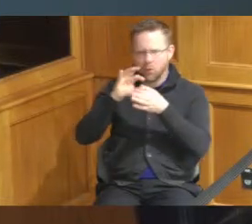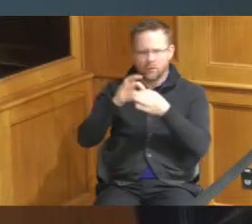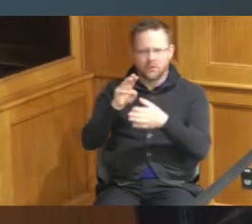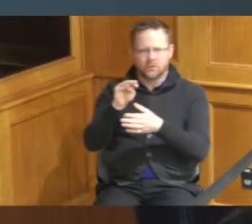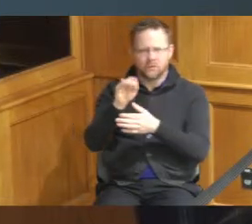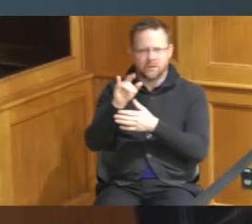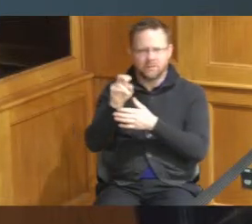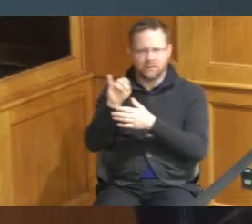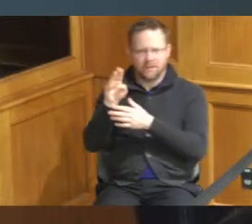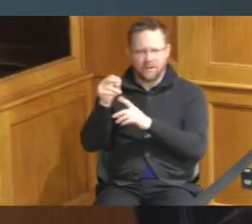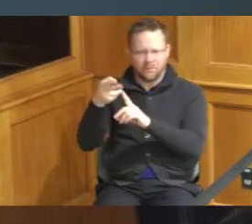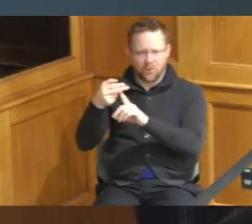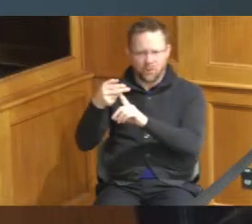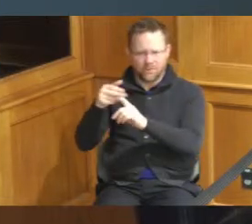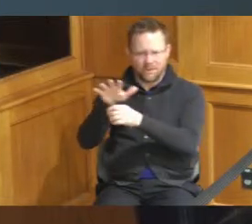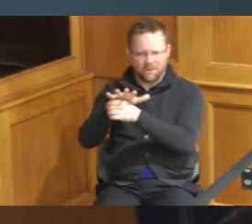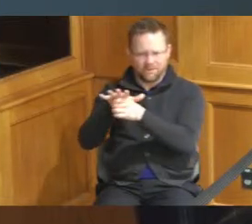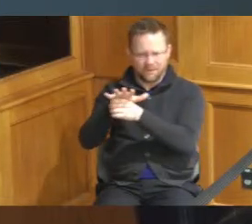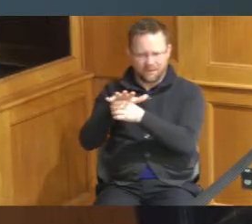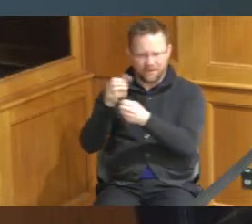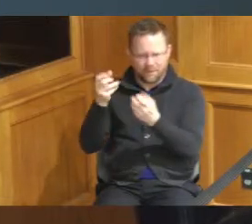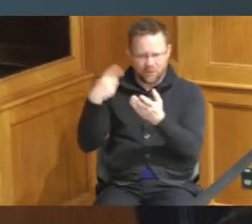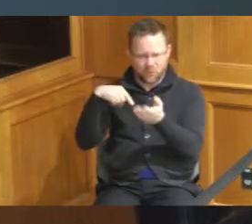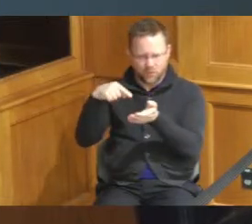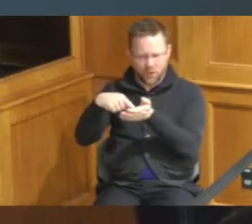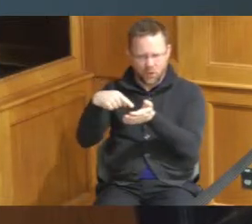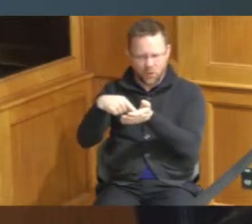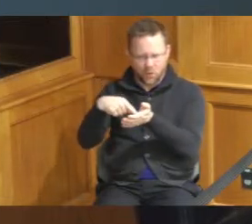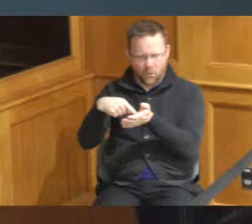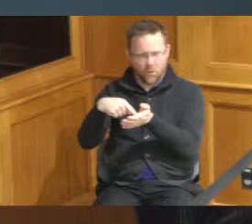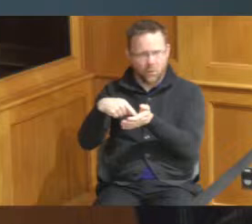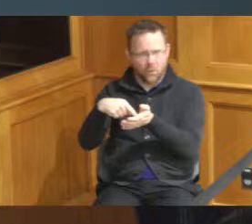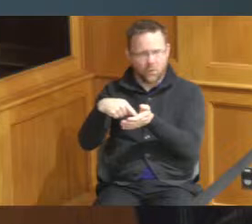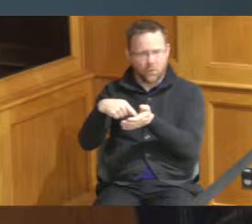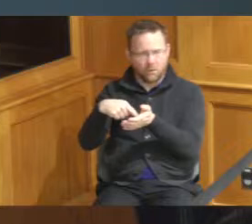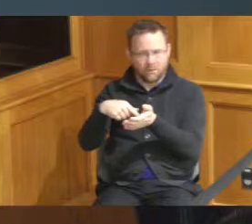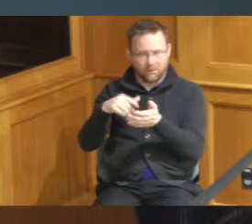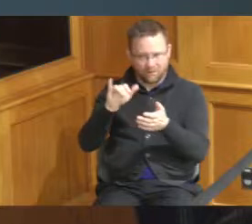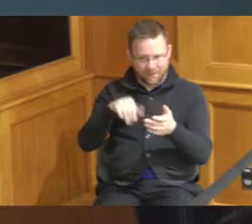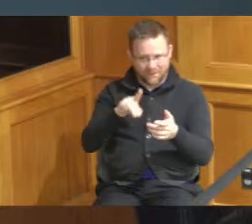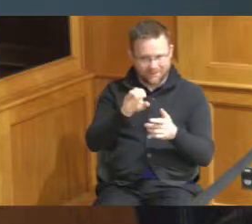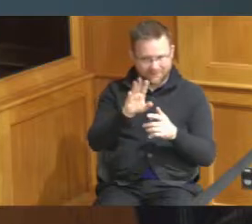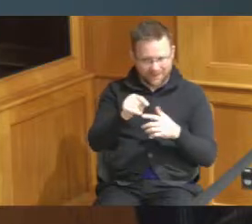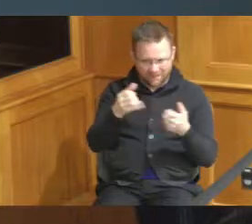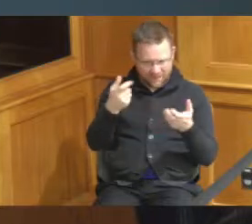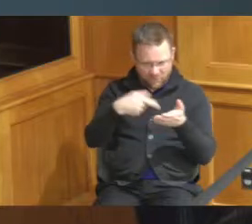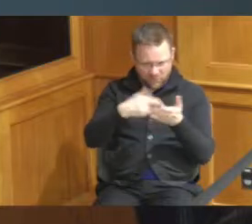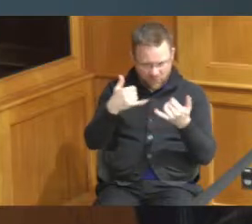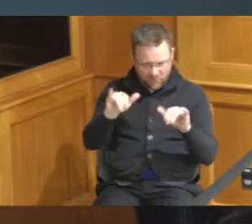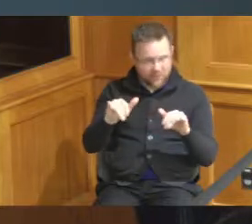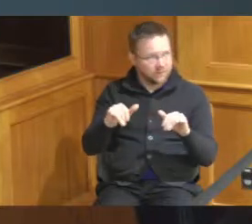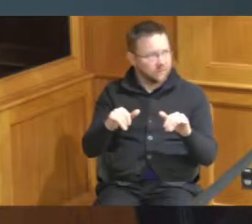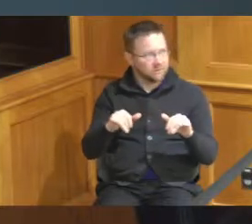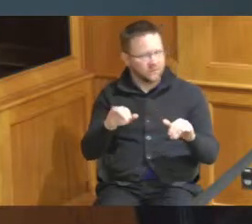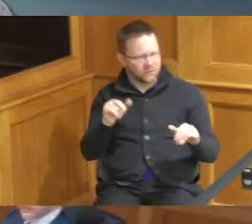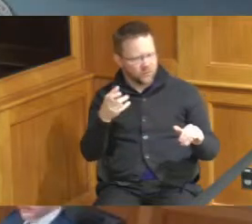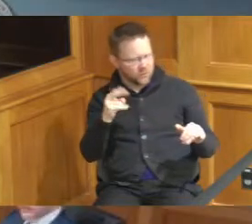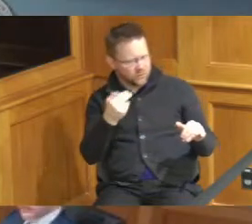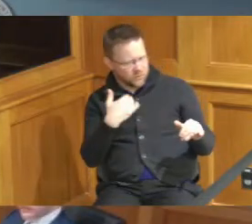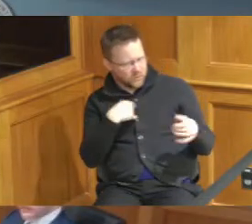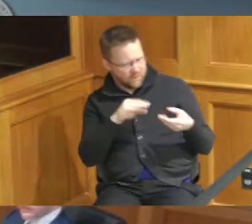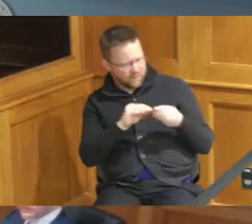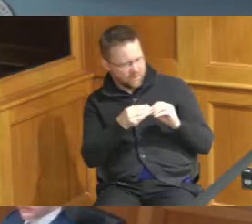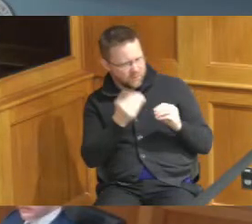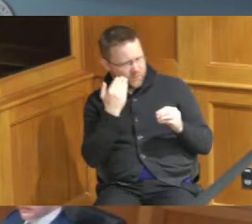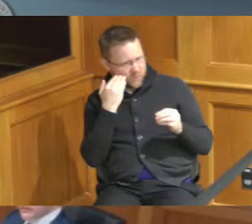Millennium Hotel that that we had took debt out on. John, do you have that precise